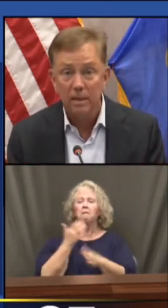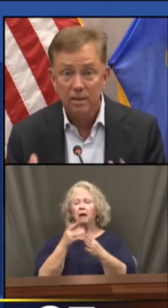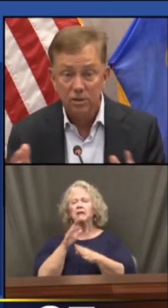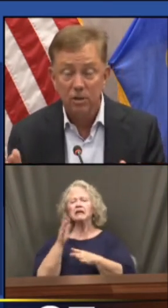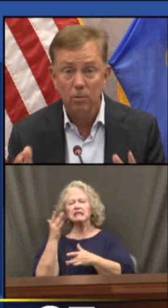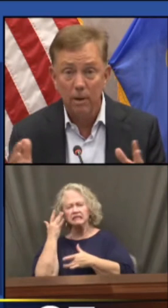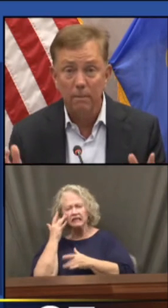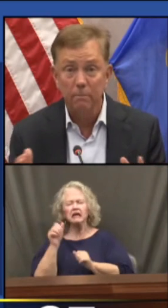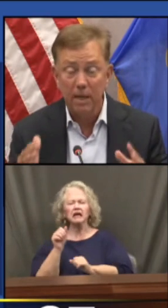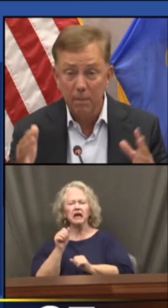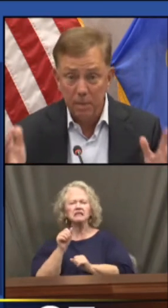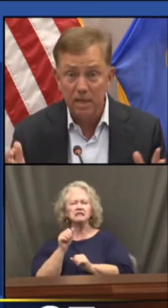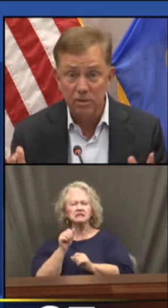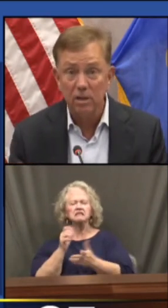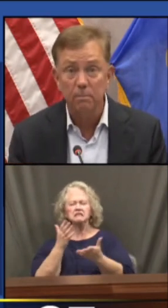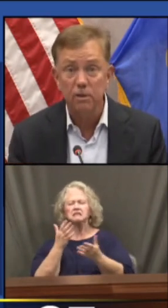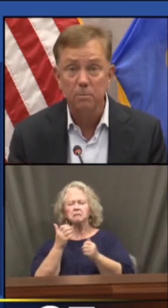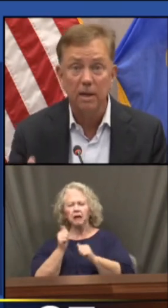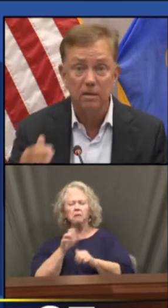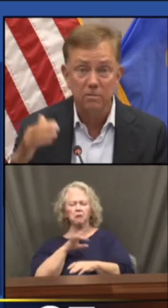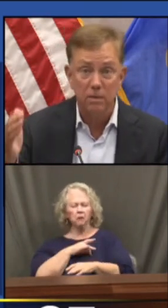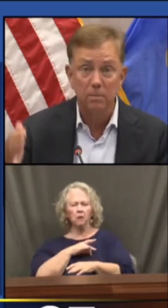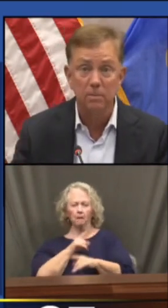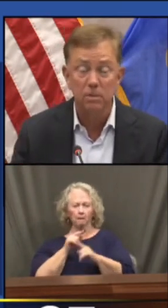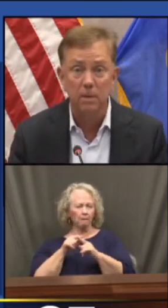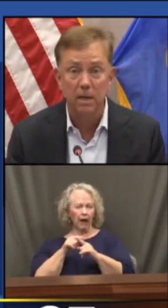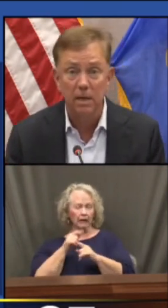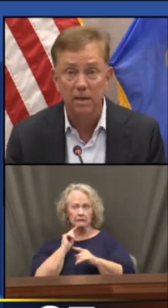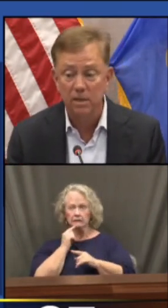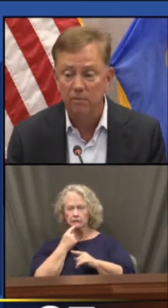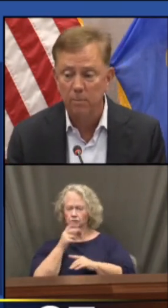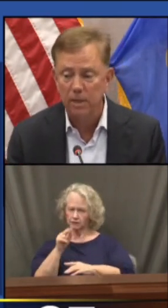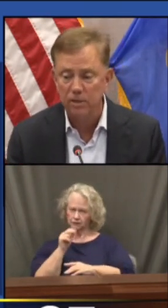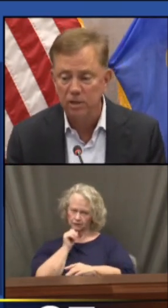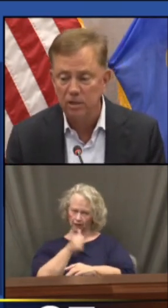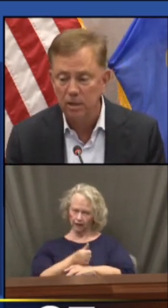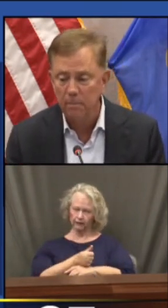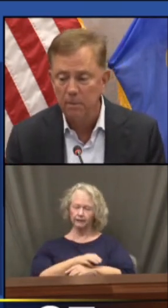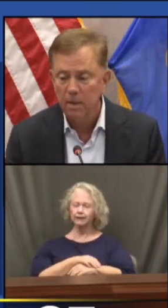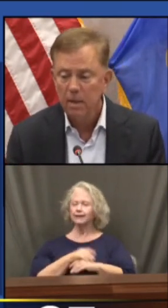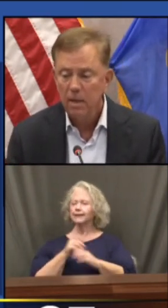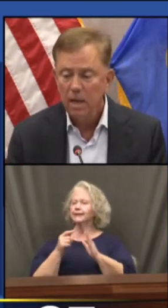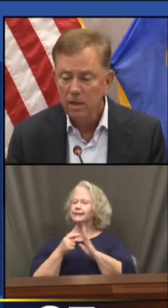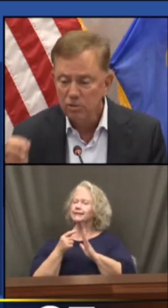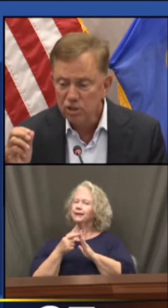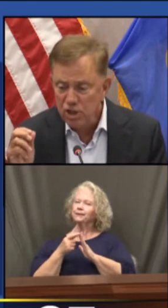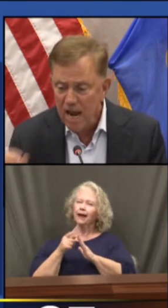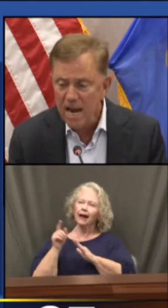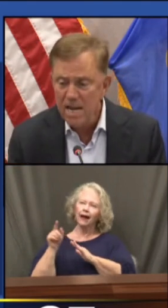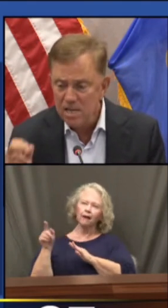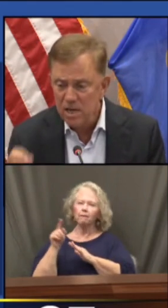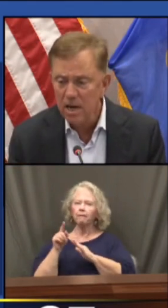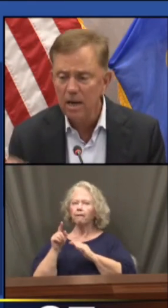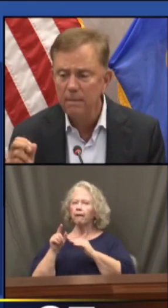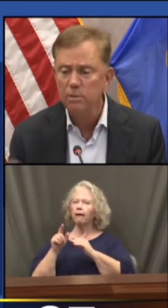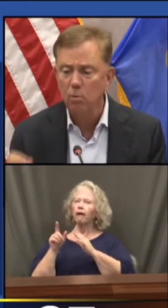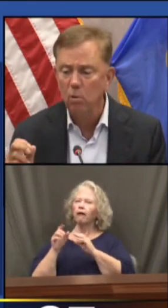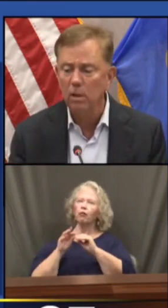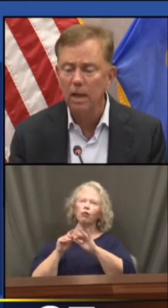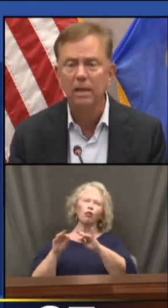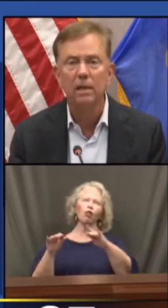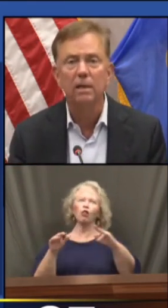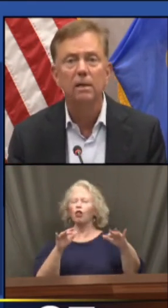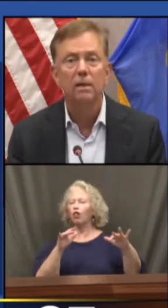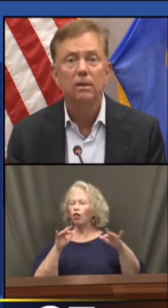million. So keep things in perspective. Sometimes the media gets everybody ginned up. And you're 10 times